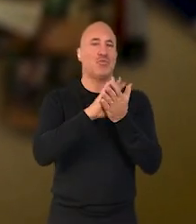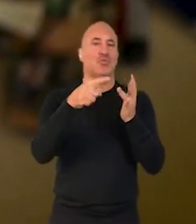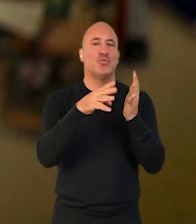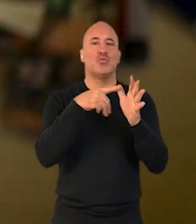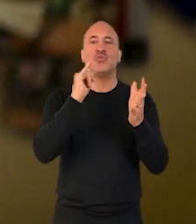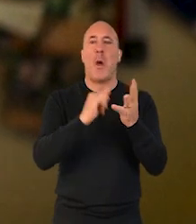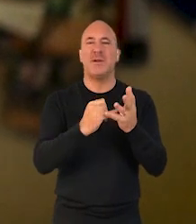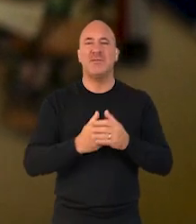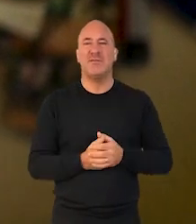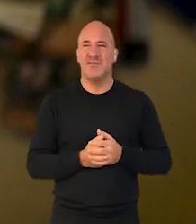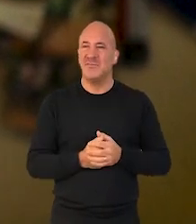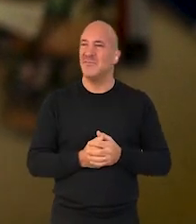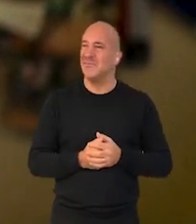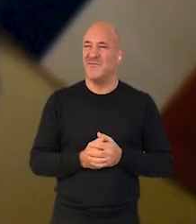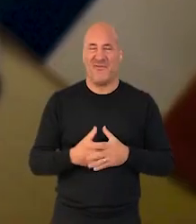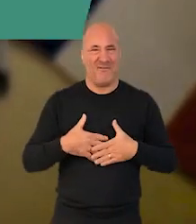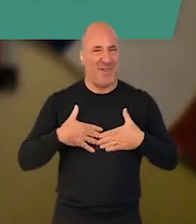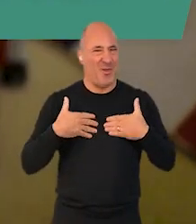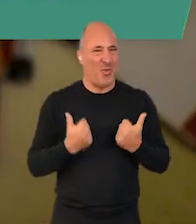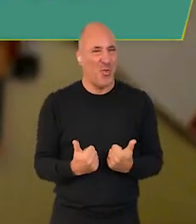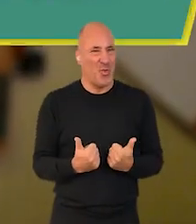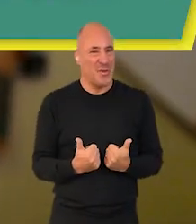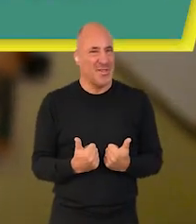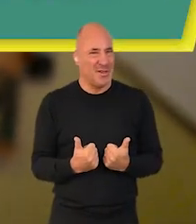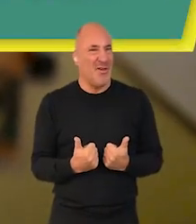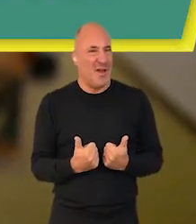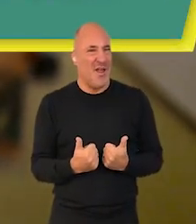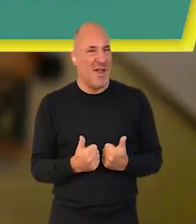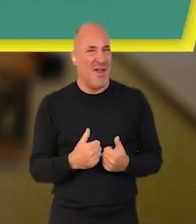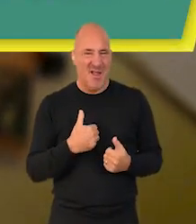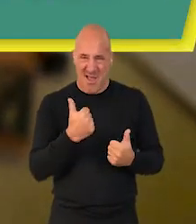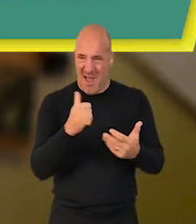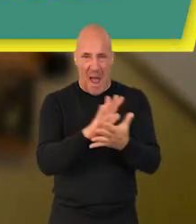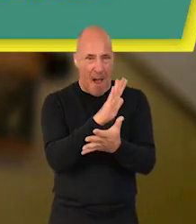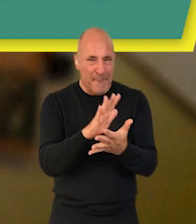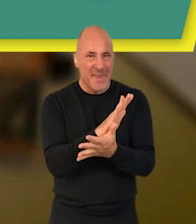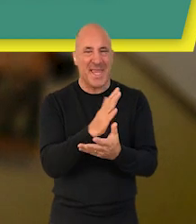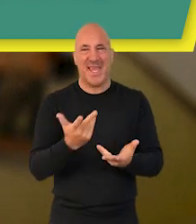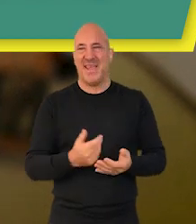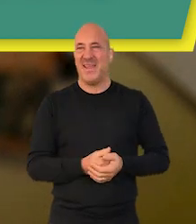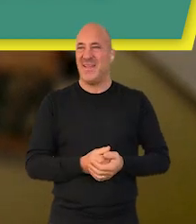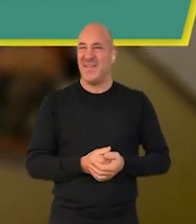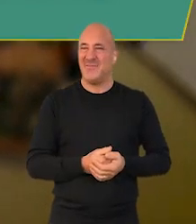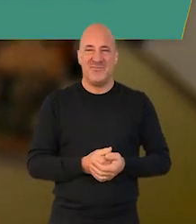Thomas Askins. It feels good. It feels happy.